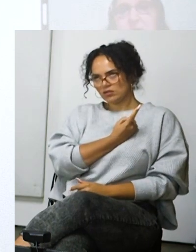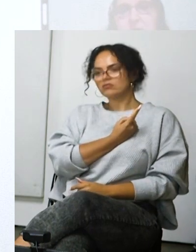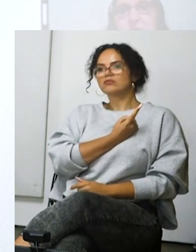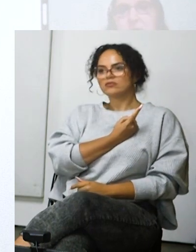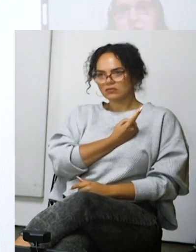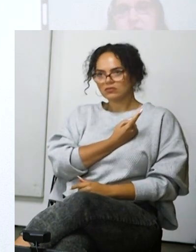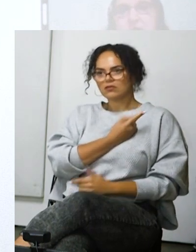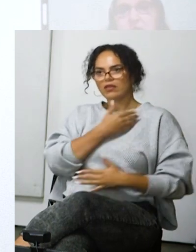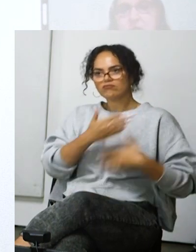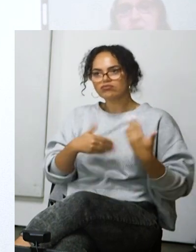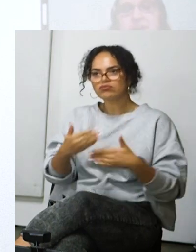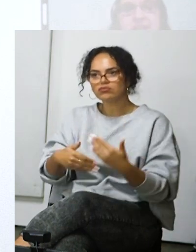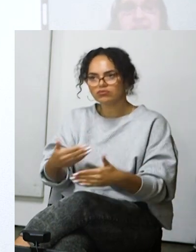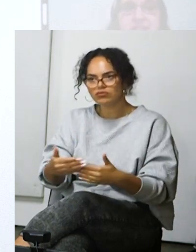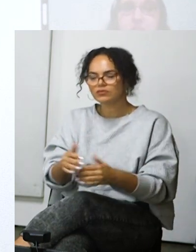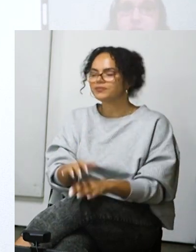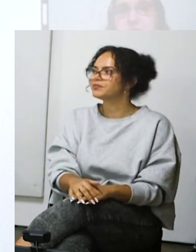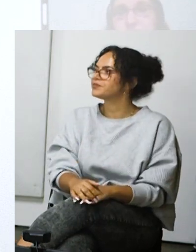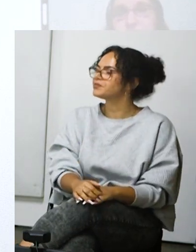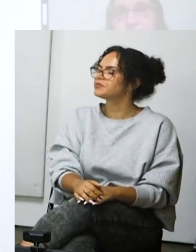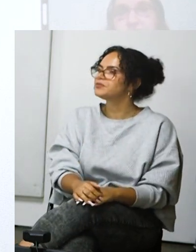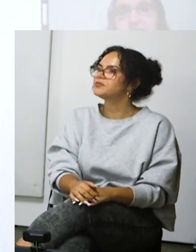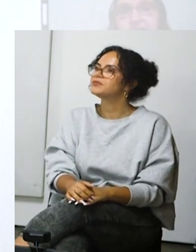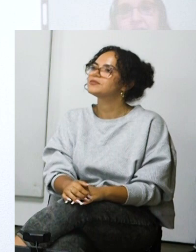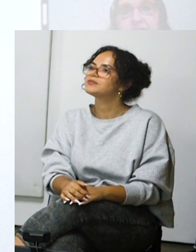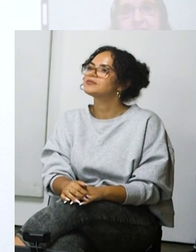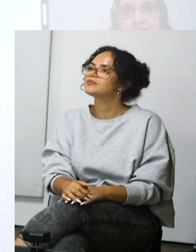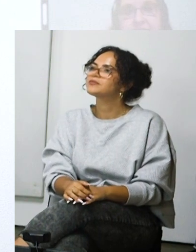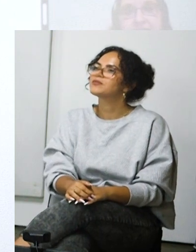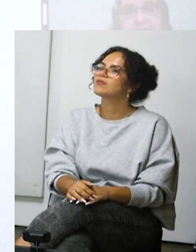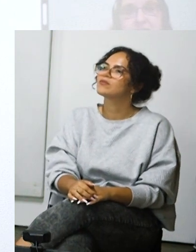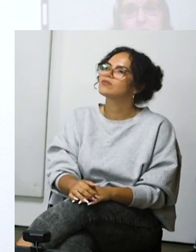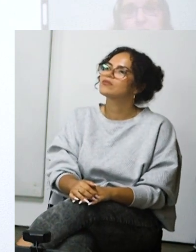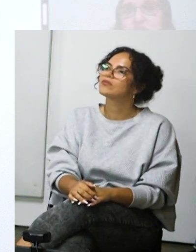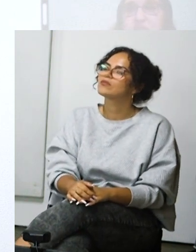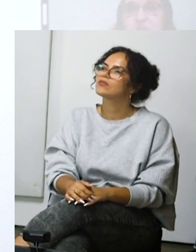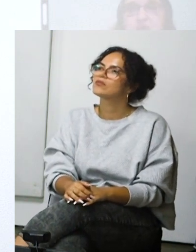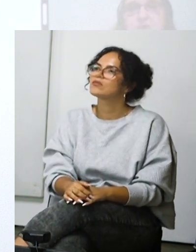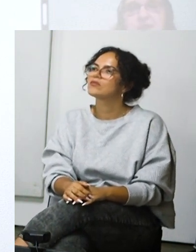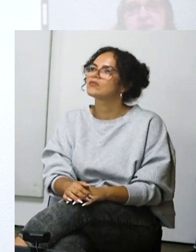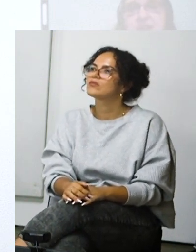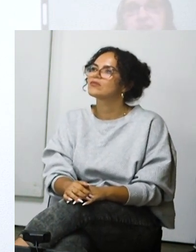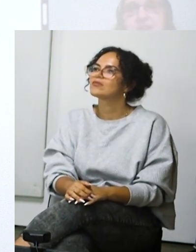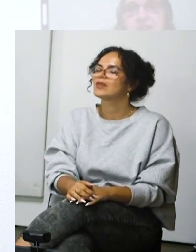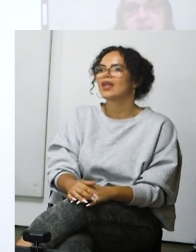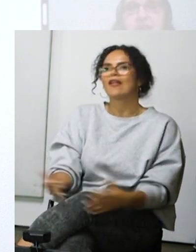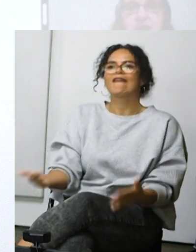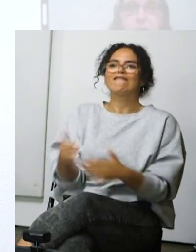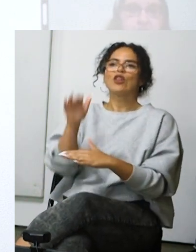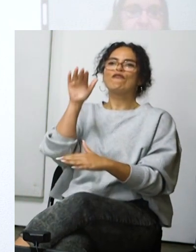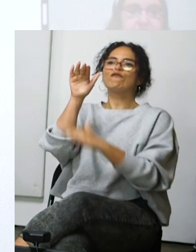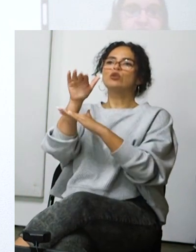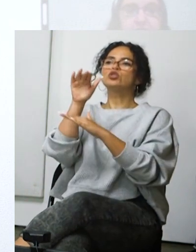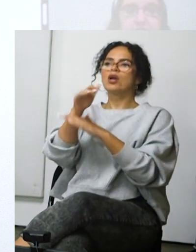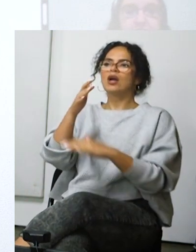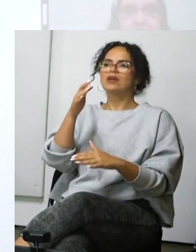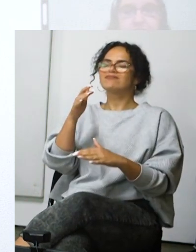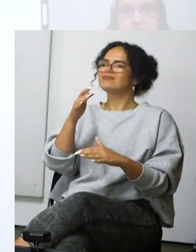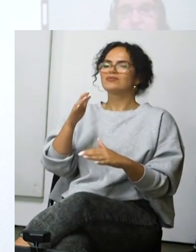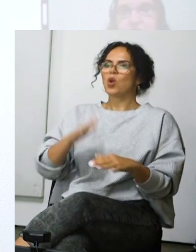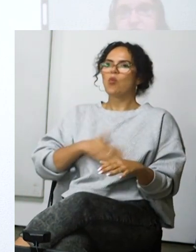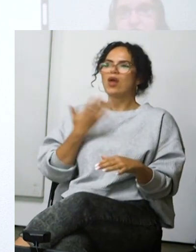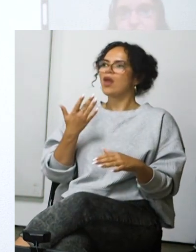So in terms of what I would like to see for the future, it's more than just window dressing. I would like to